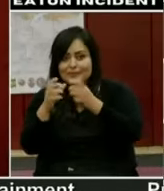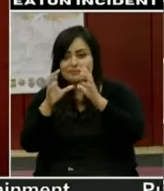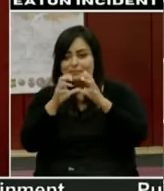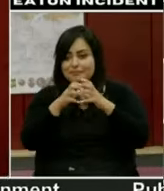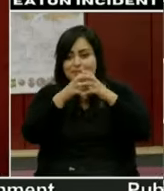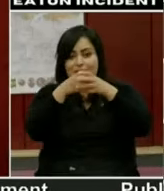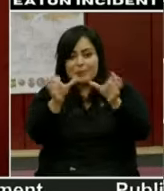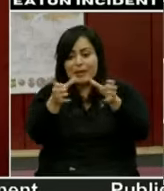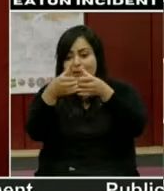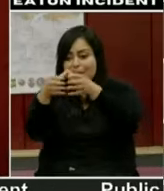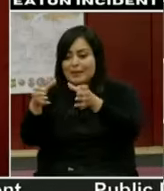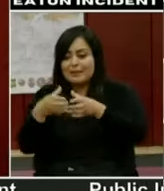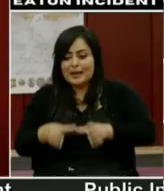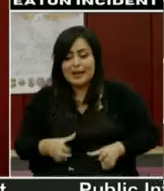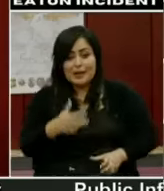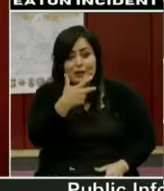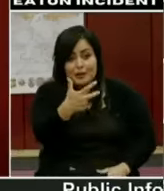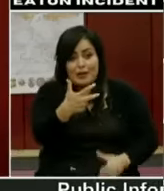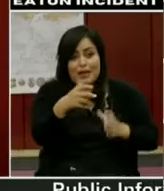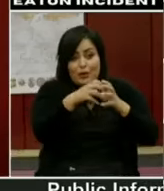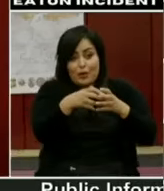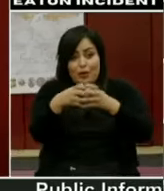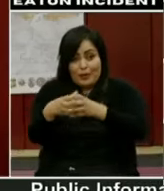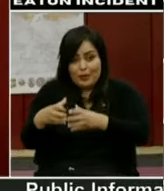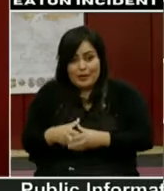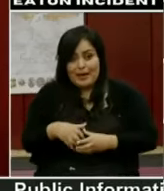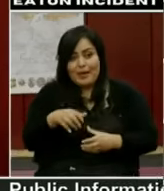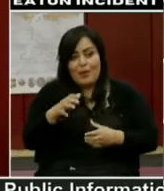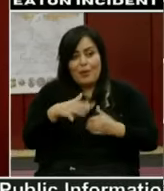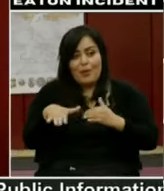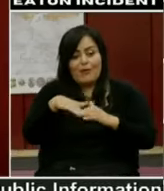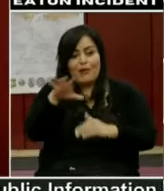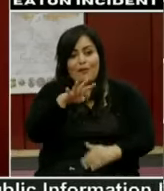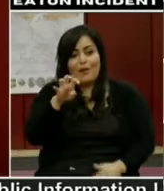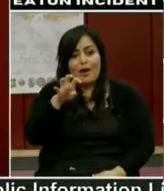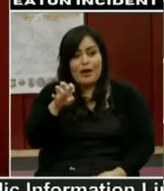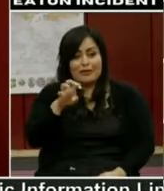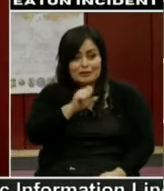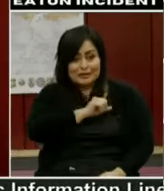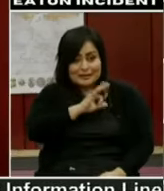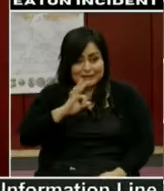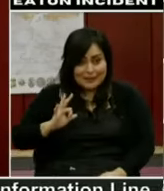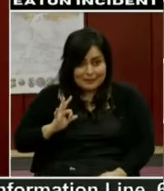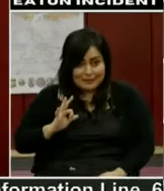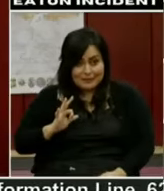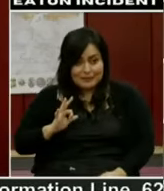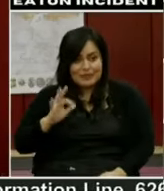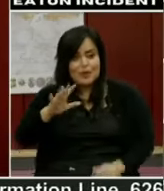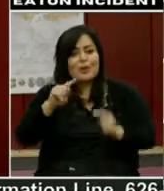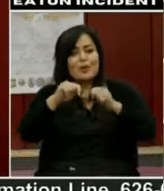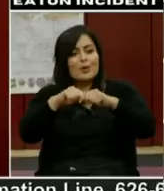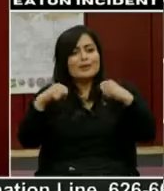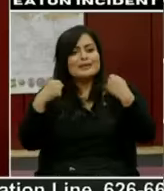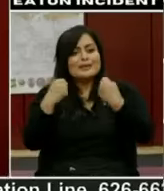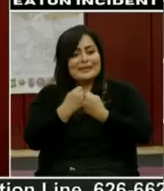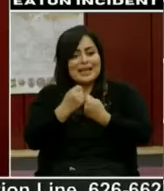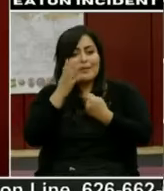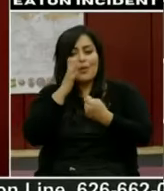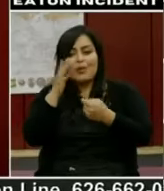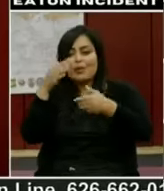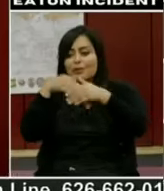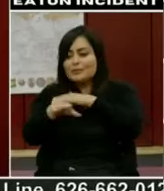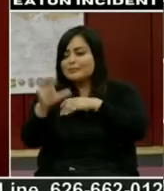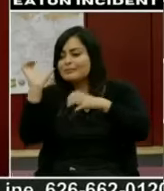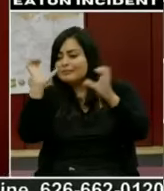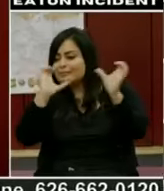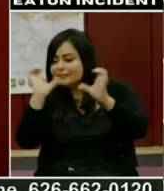split up into 3 groups that consist of a total of 400 personnel for those teams. Those teams are going through, and we are doing searches